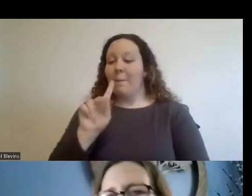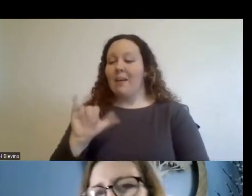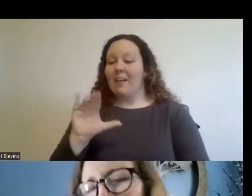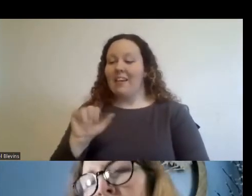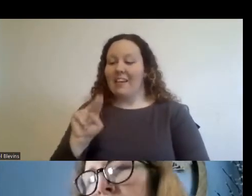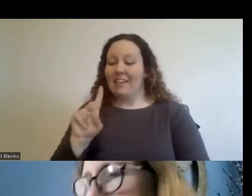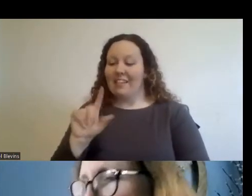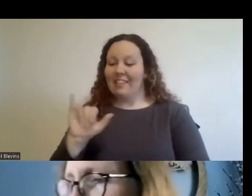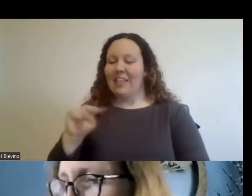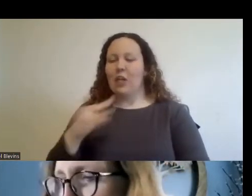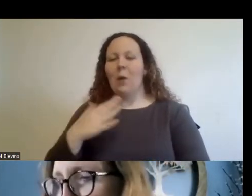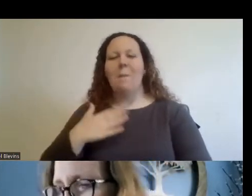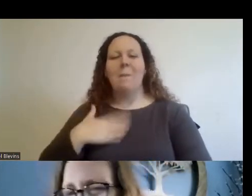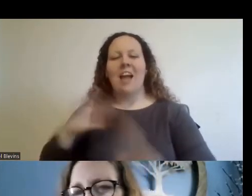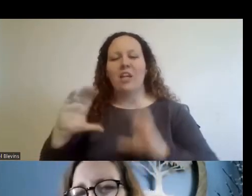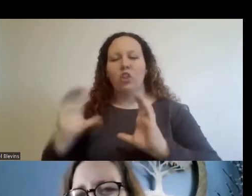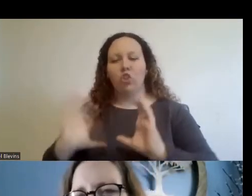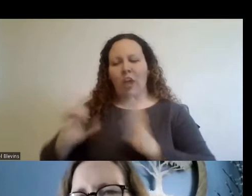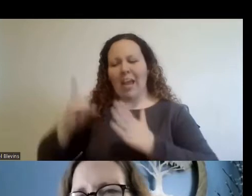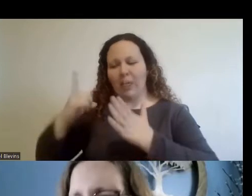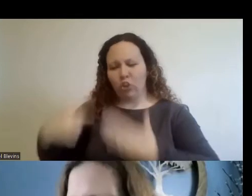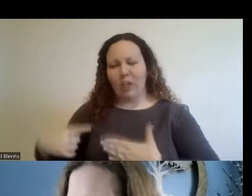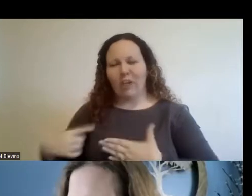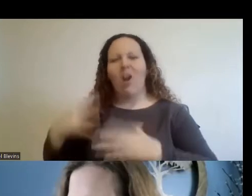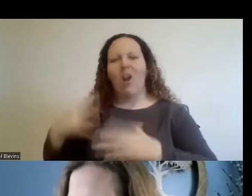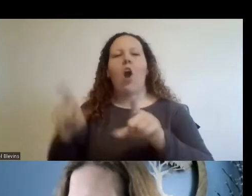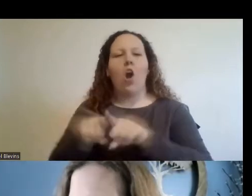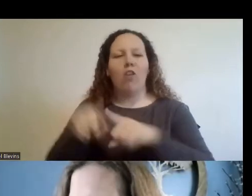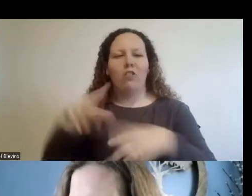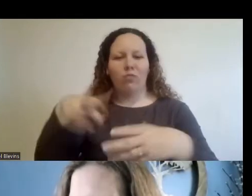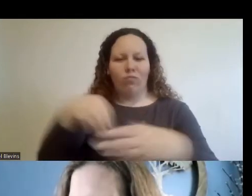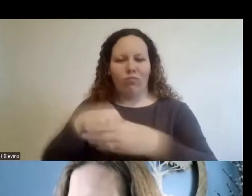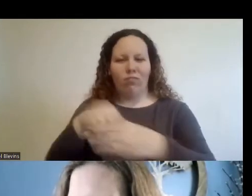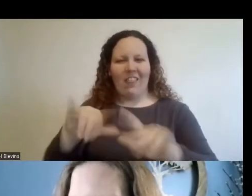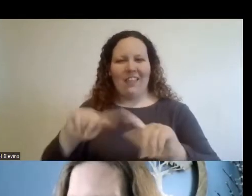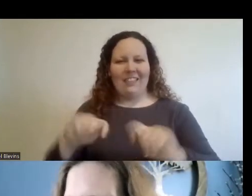checker, is also on that team.